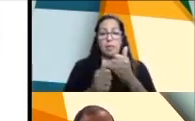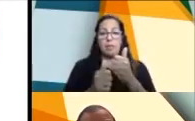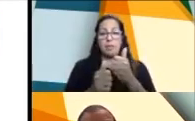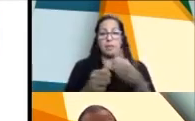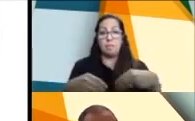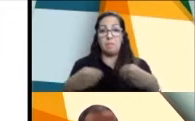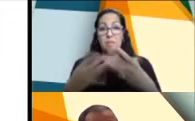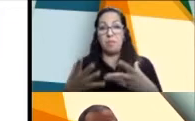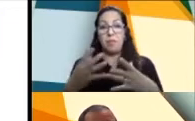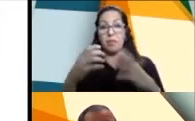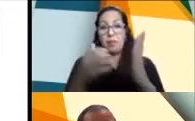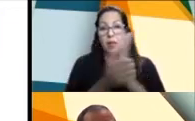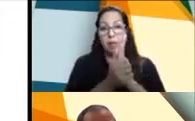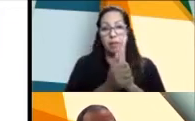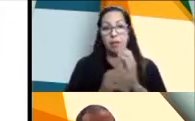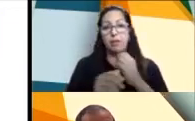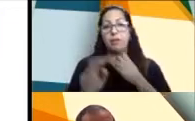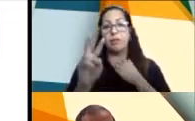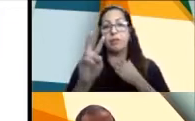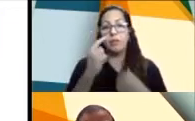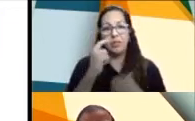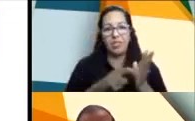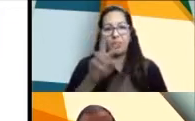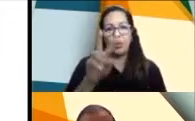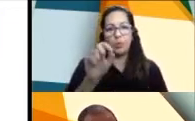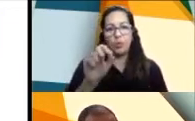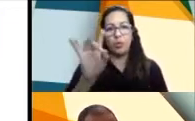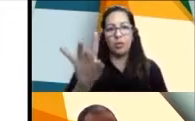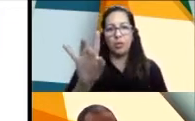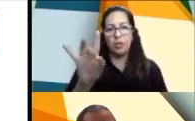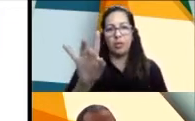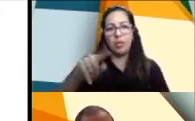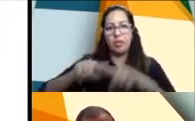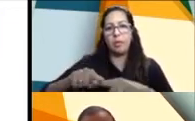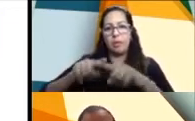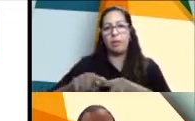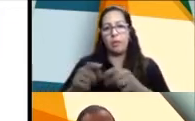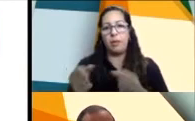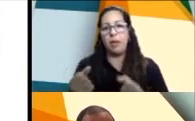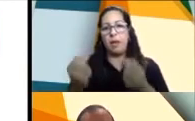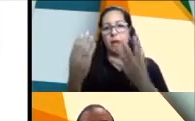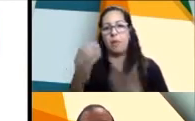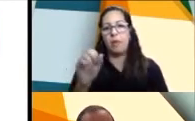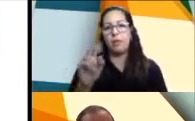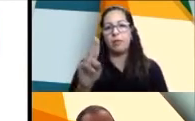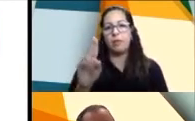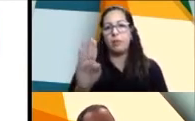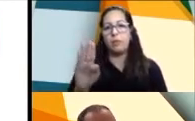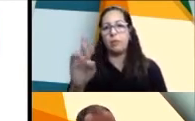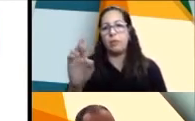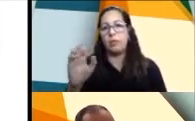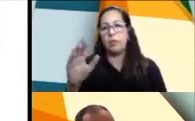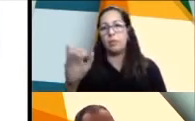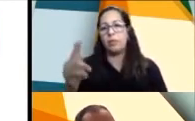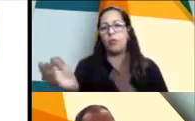subtask 2.8 is driven by the number of subrecipients, because you need to repeat that task